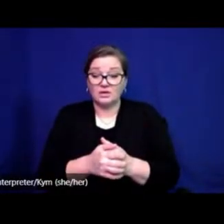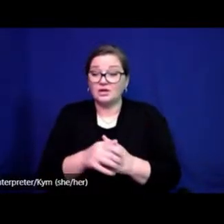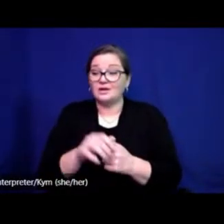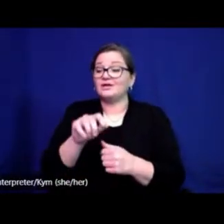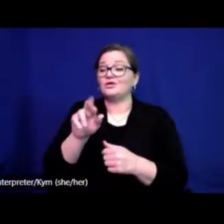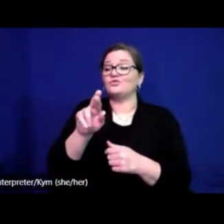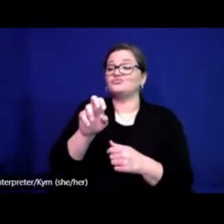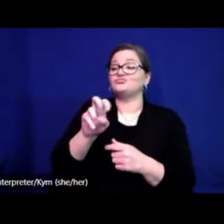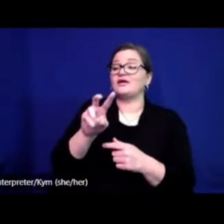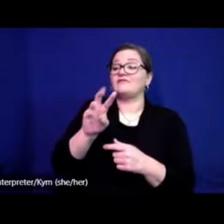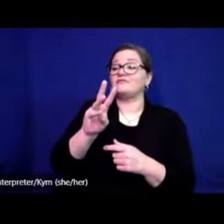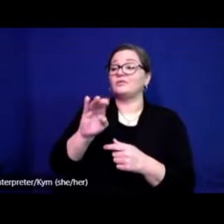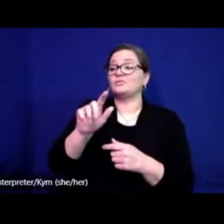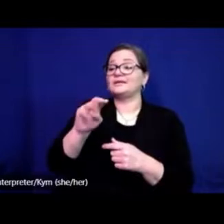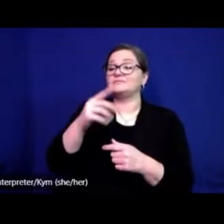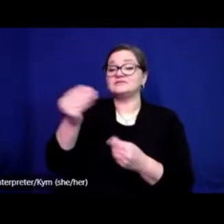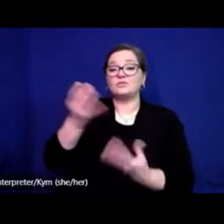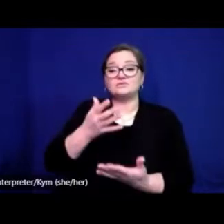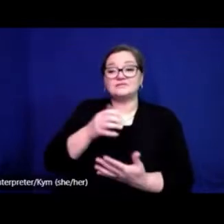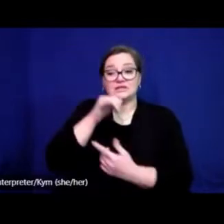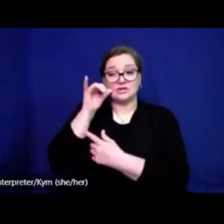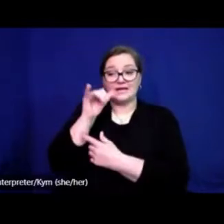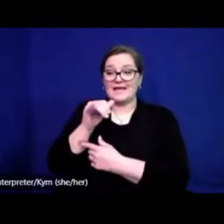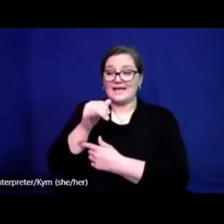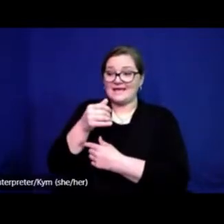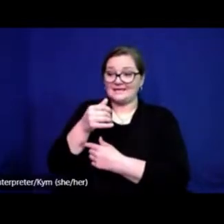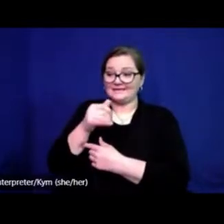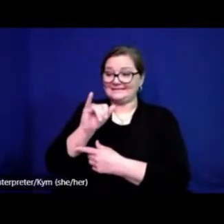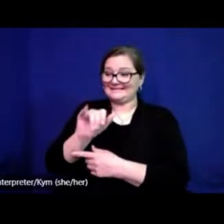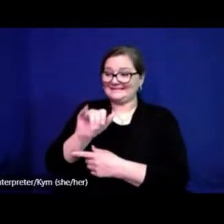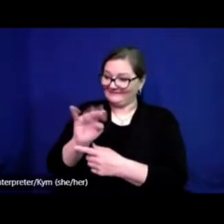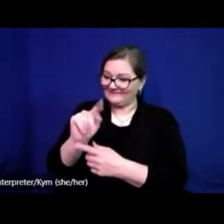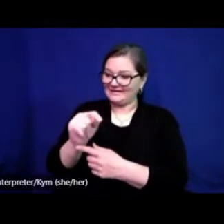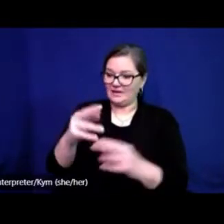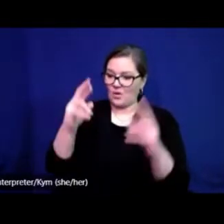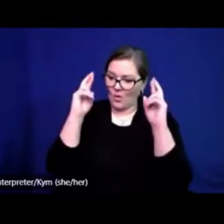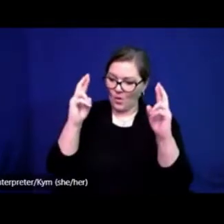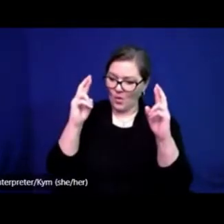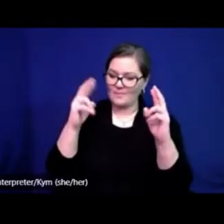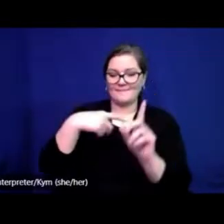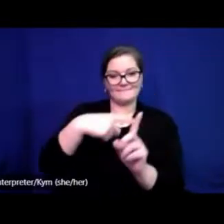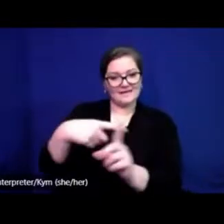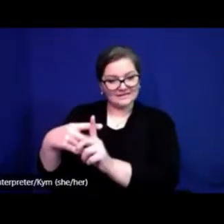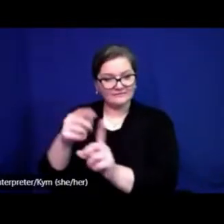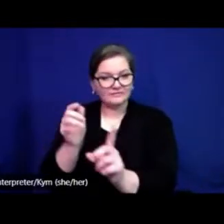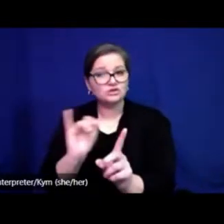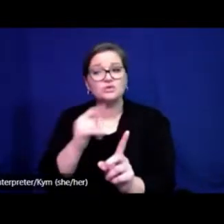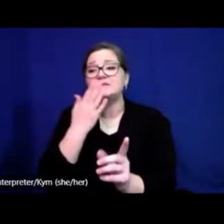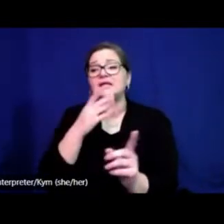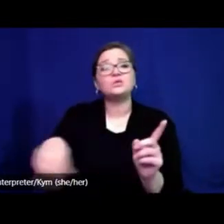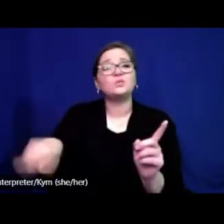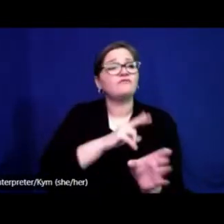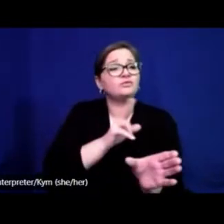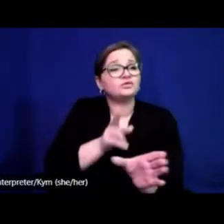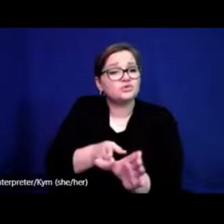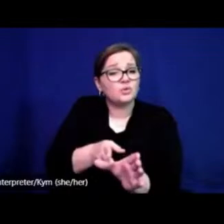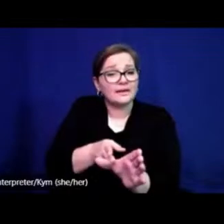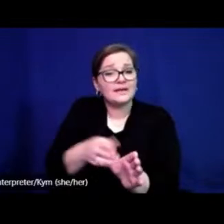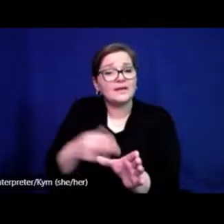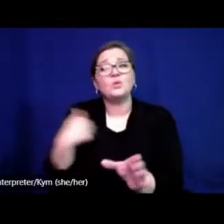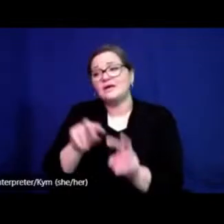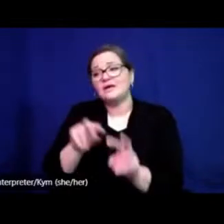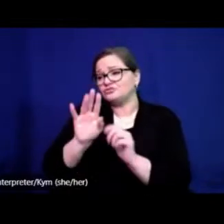yesterday, infinite hope, infinite positivity. So thank you all for joining us. And we look forward